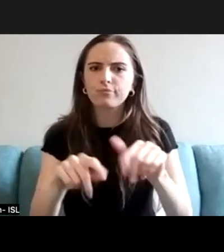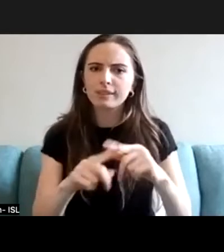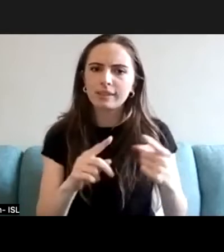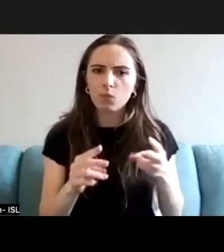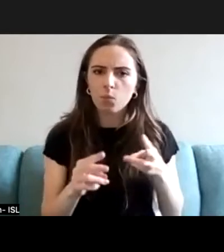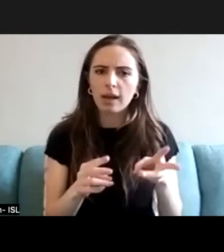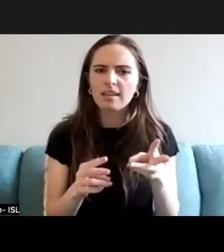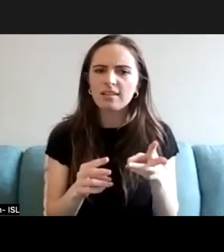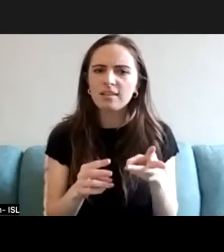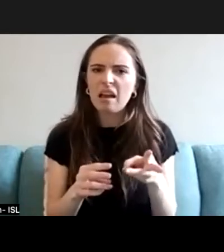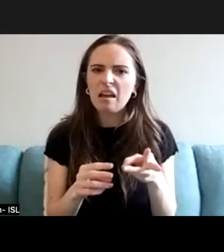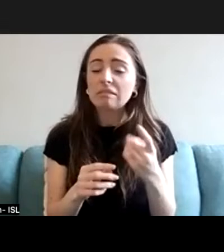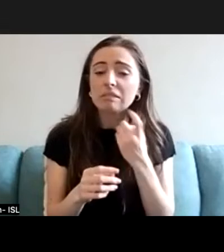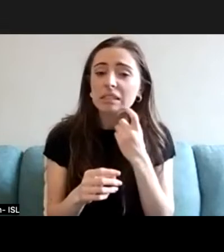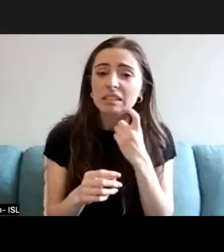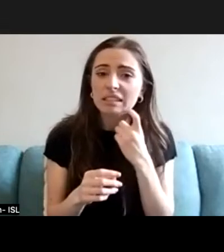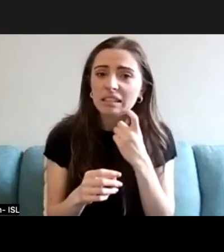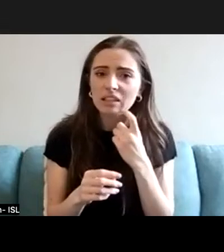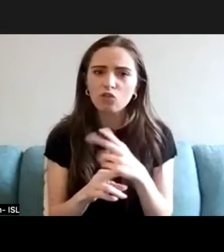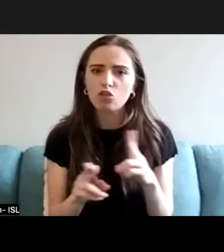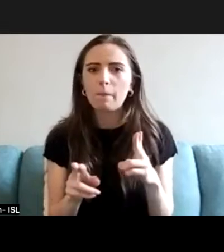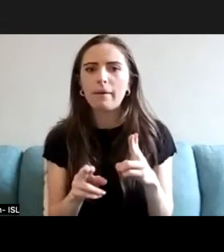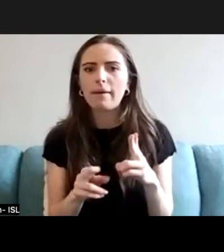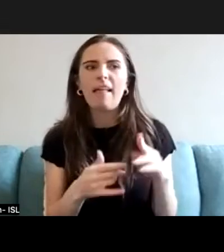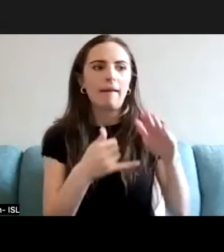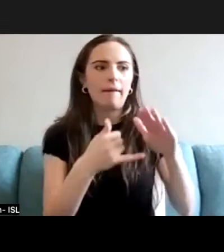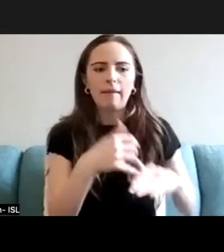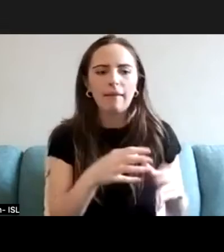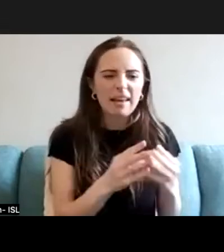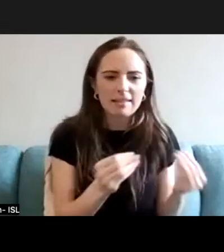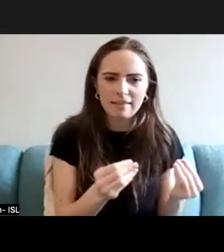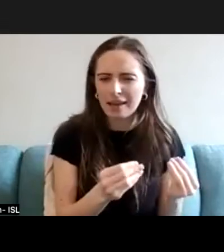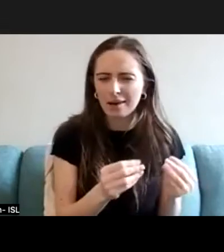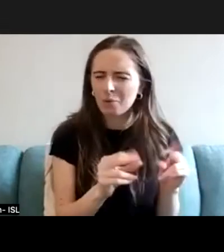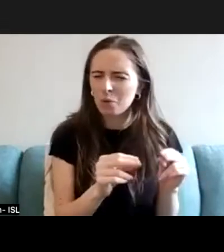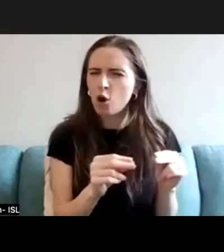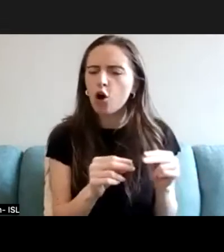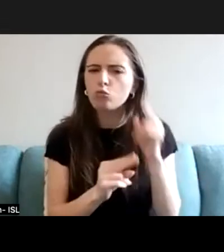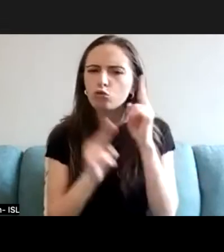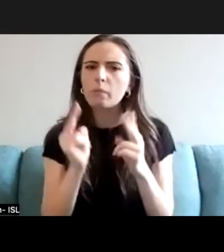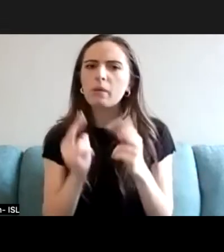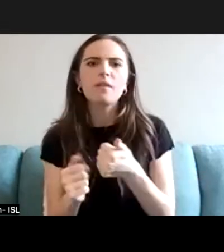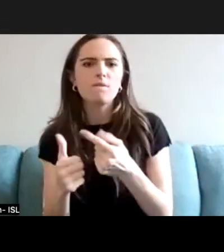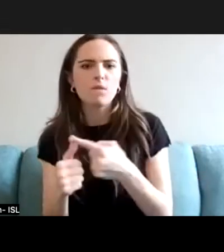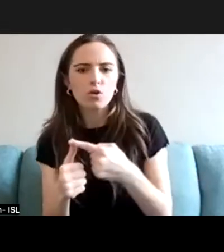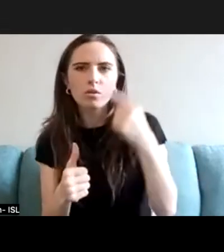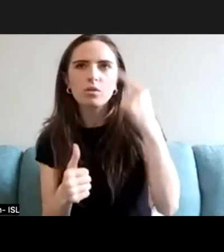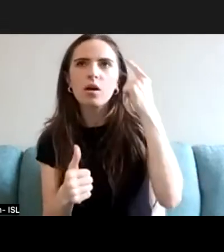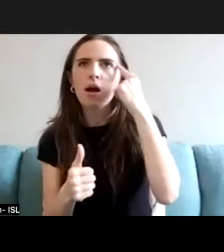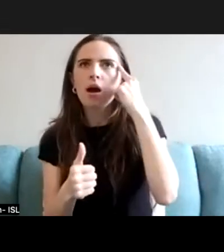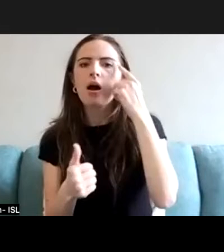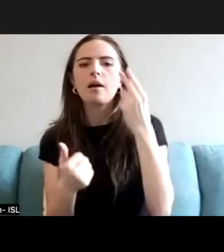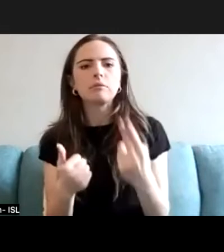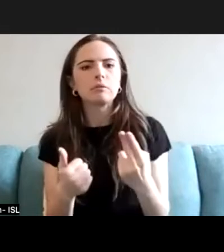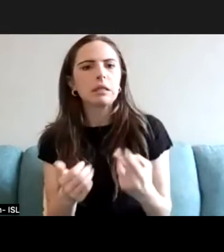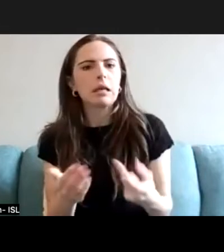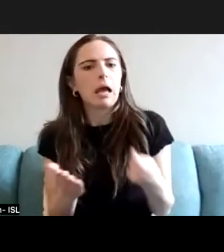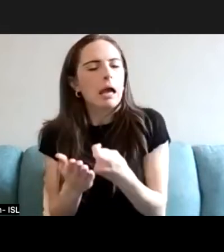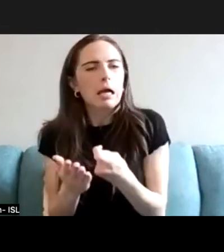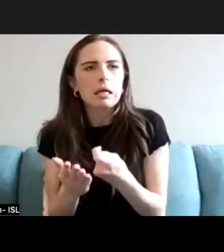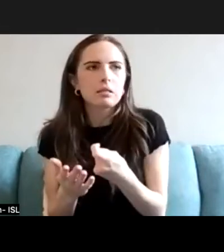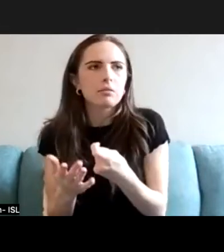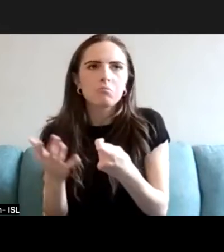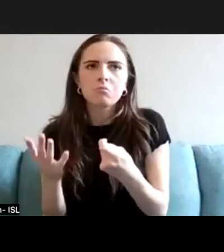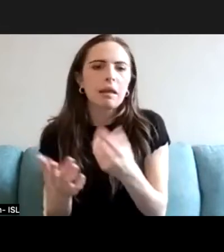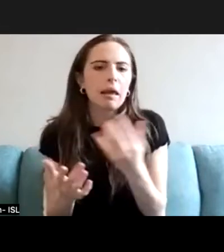kind of a second thought or a kind of a last minute thing to be included when it comes to a document, that it should be something that's in the